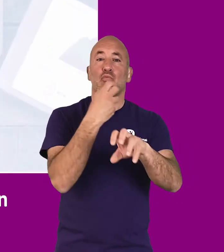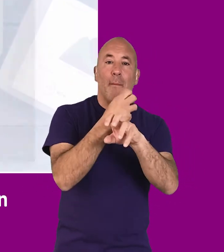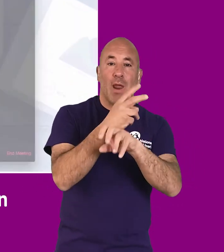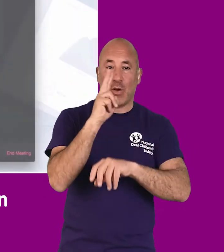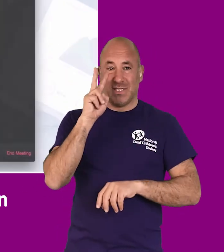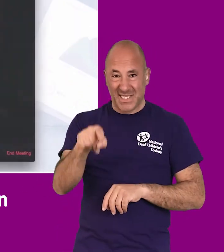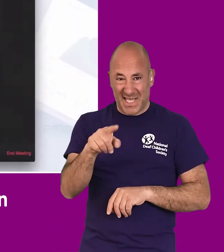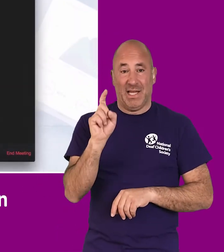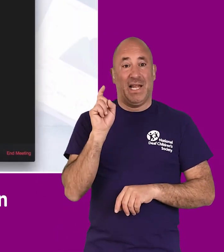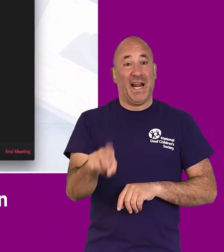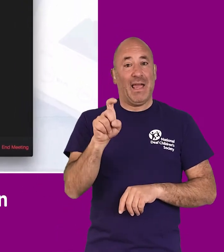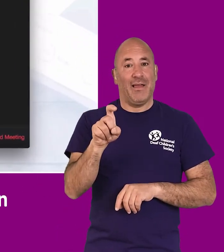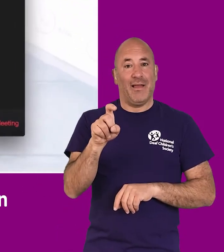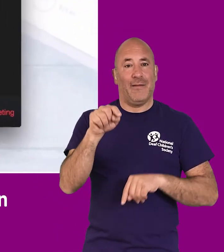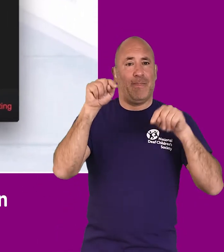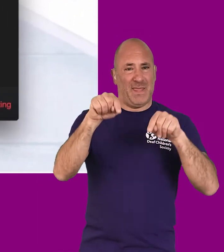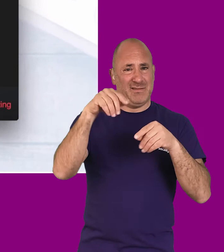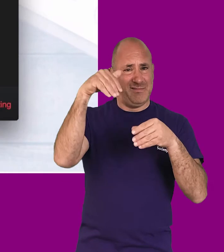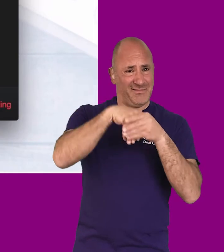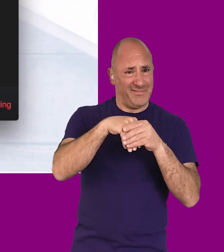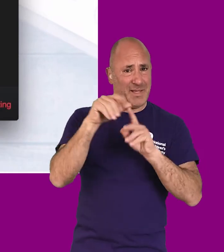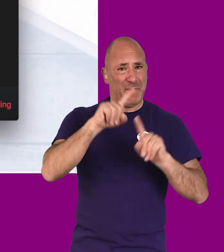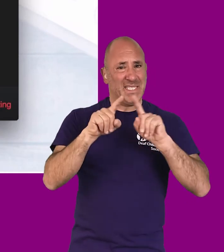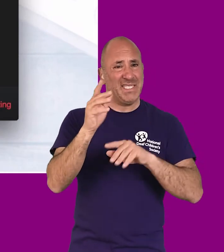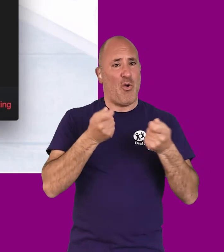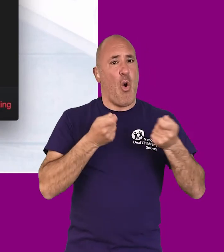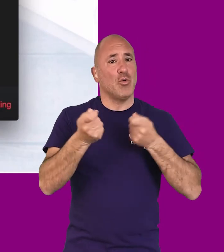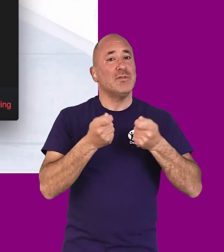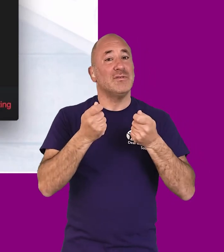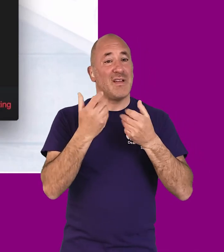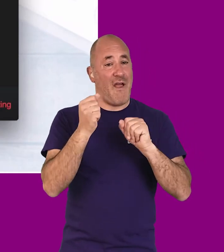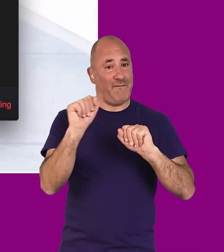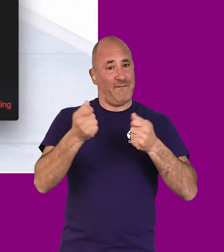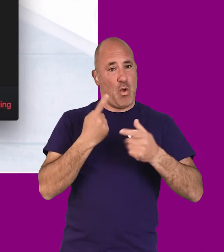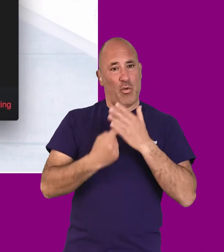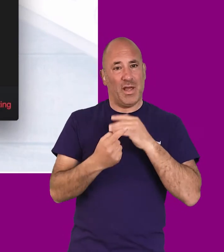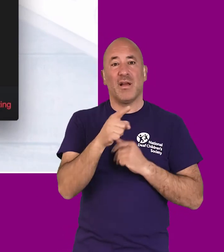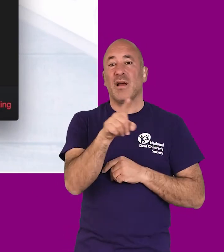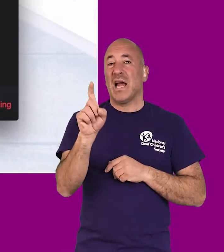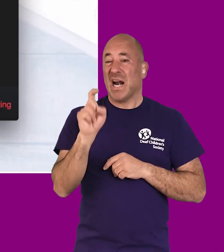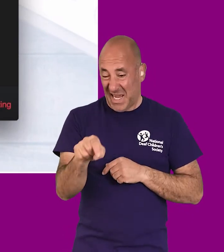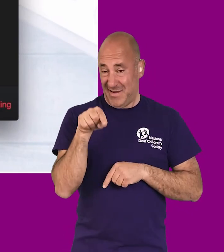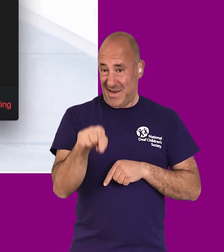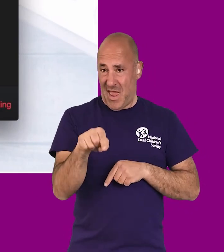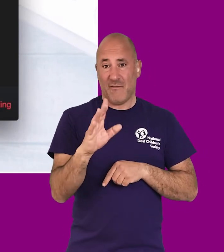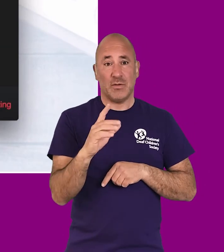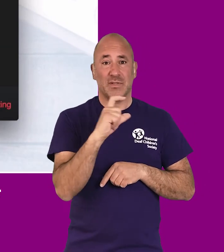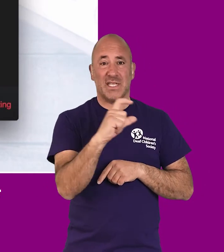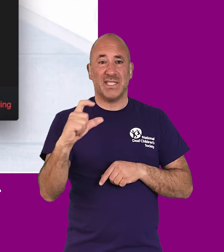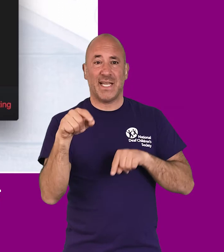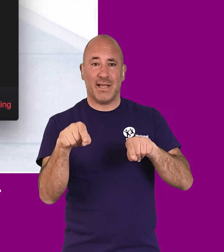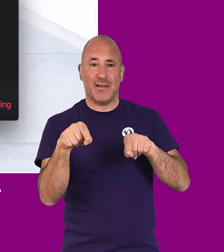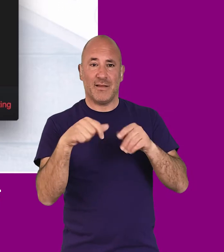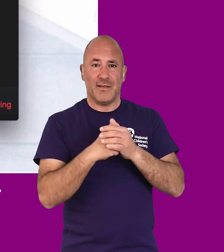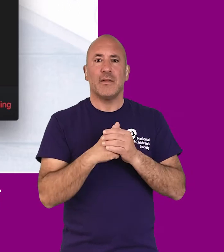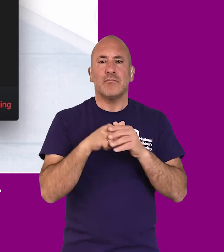closed caption button at the bottom of the Zoom panel. This feature is seen only by the meeting host. Click here to start using closed caption. Choose